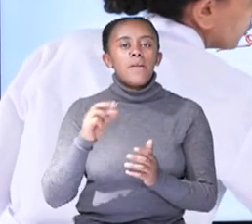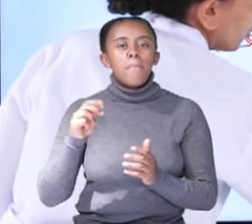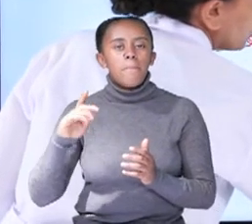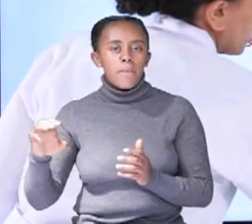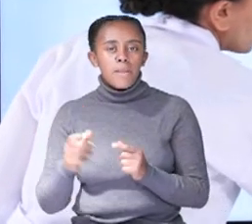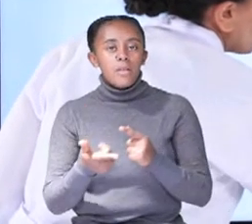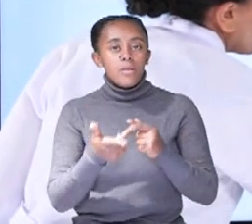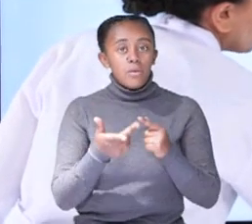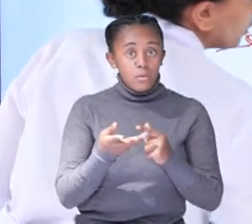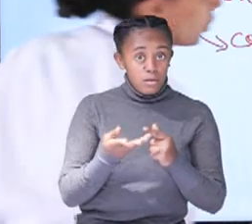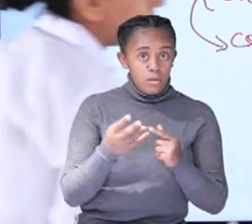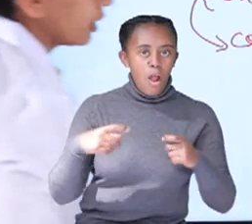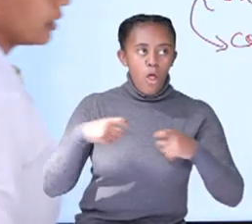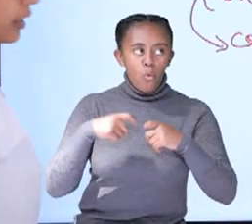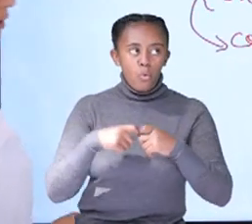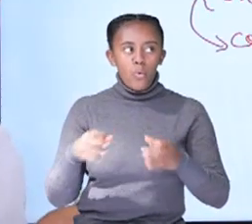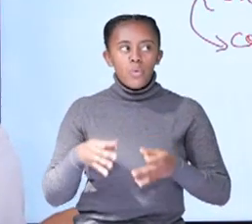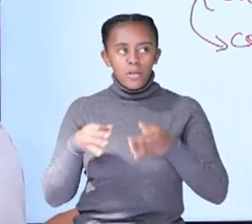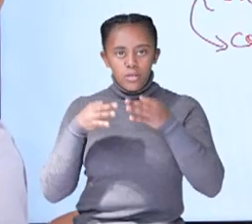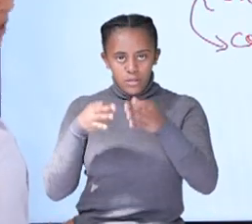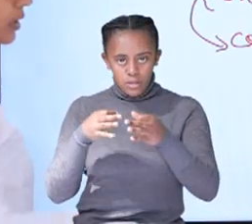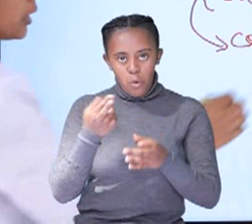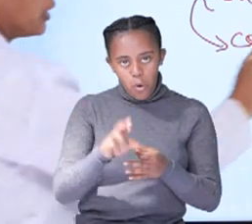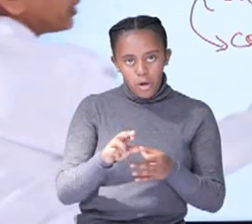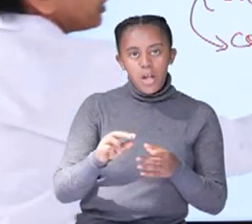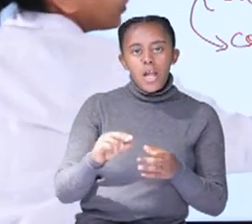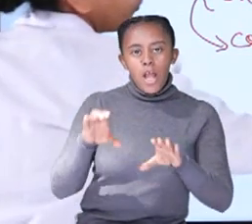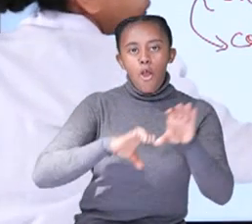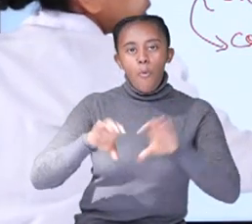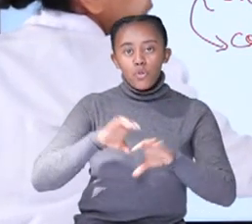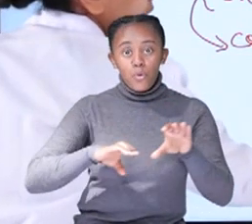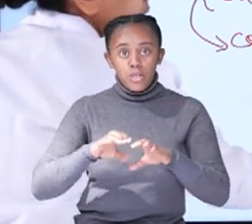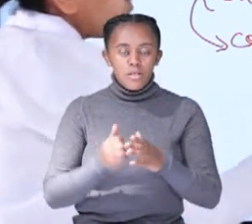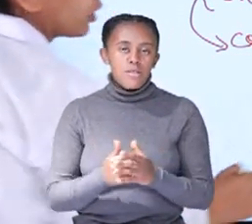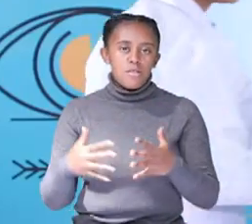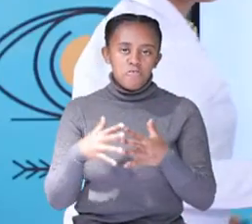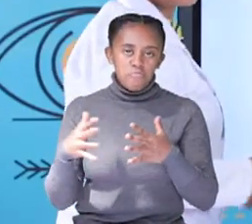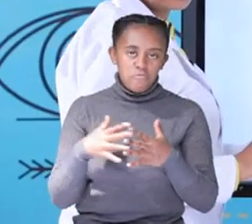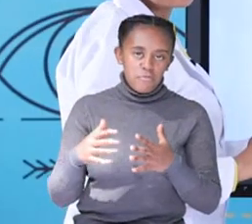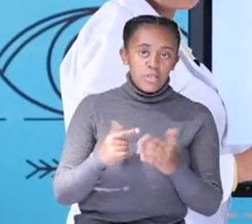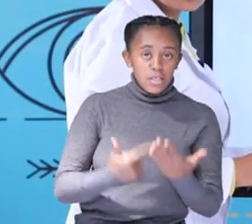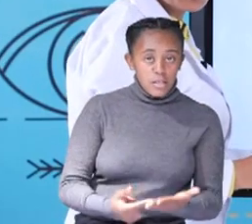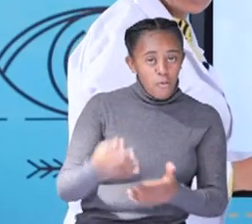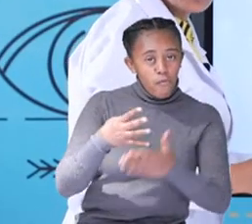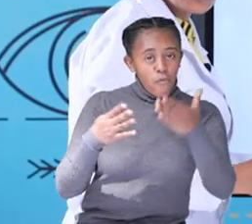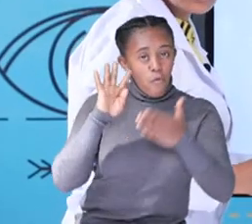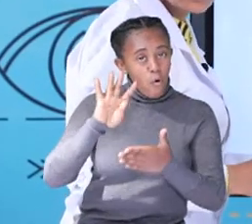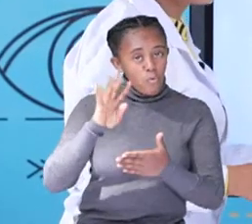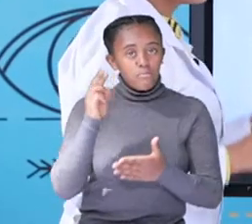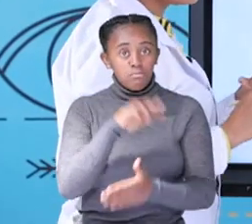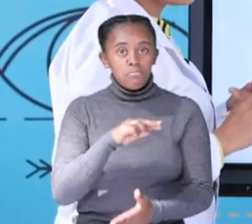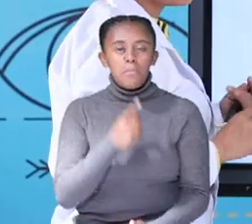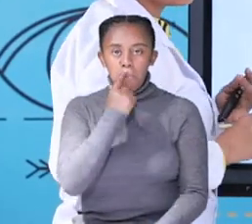and electron transport chain and chemiosmosis. These 4 stages occur at different parts of